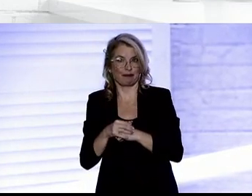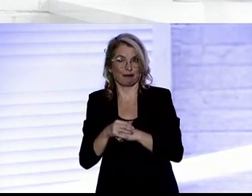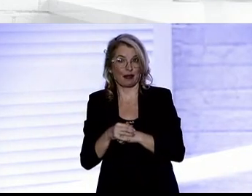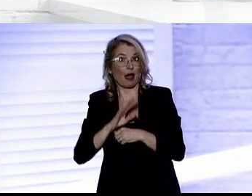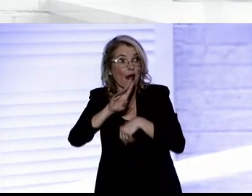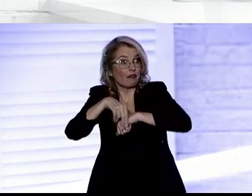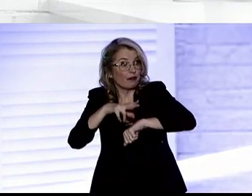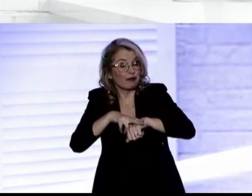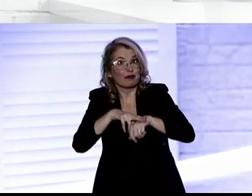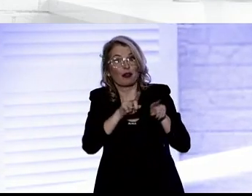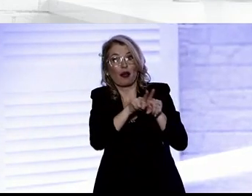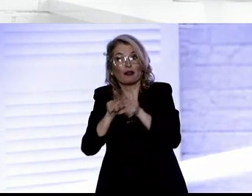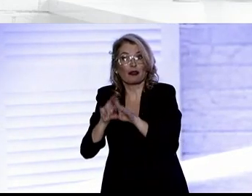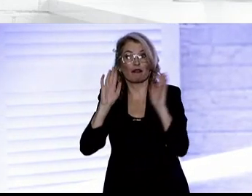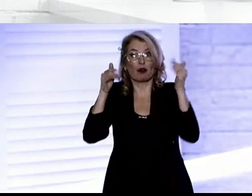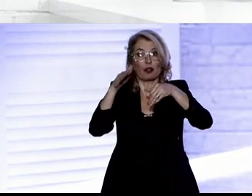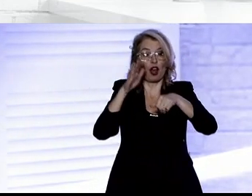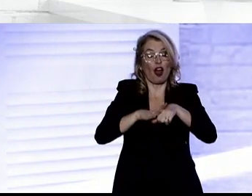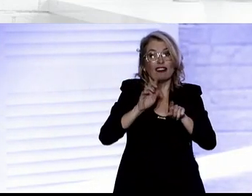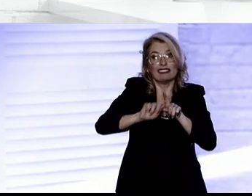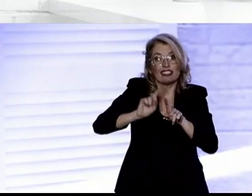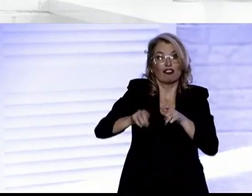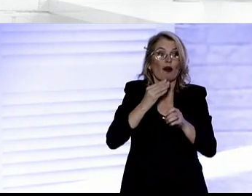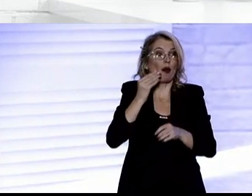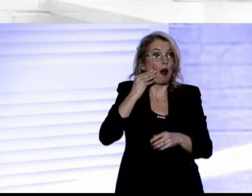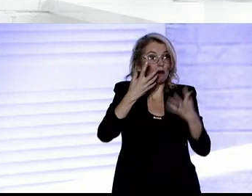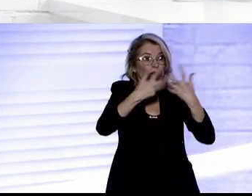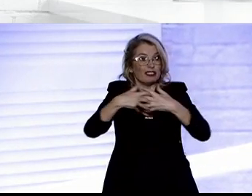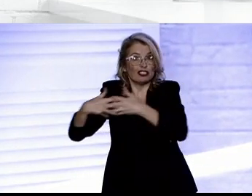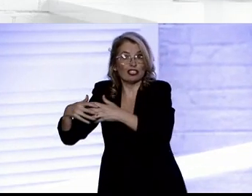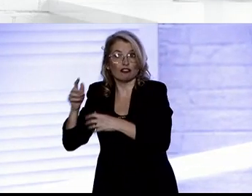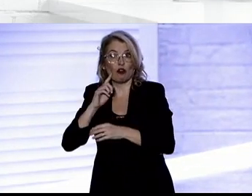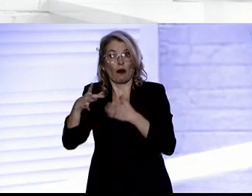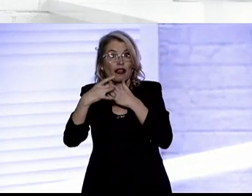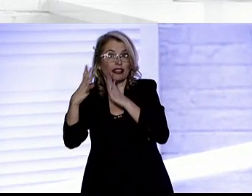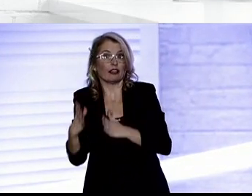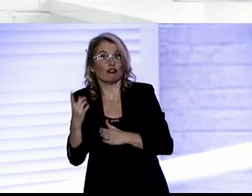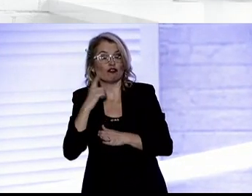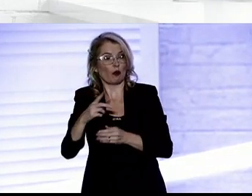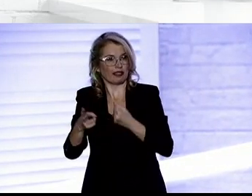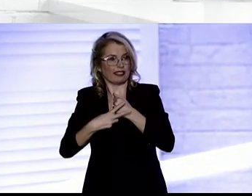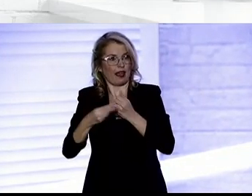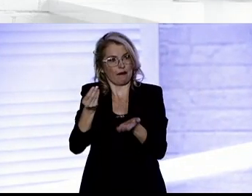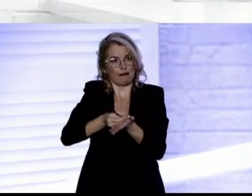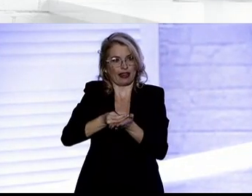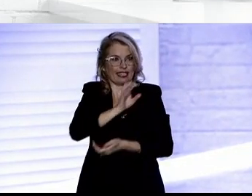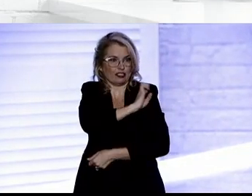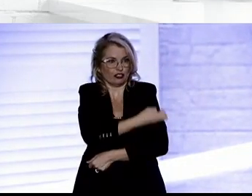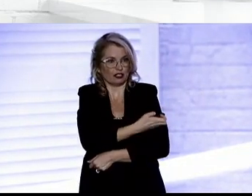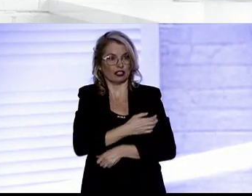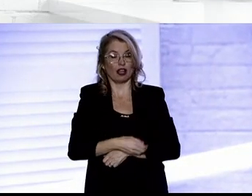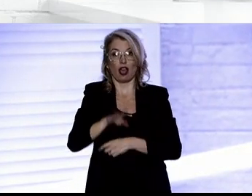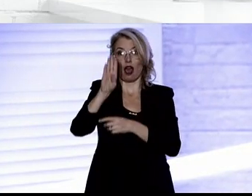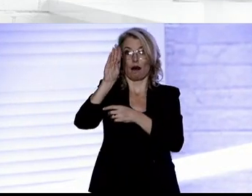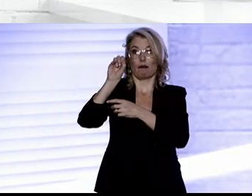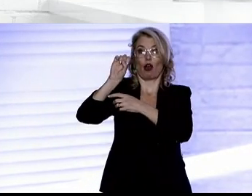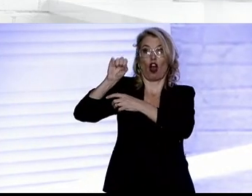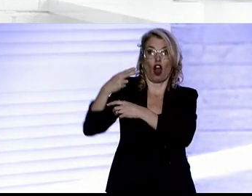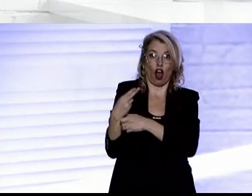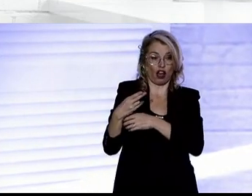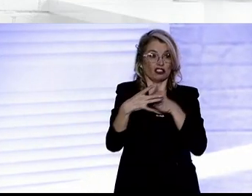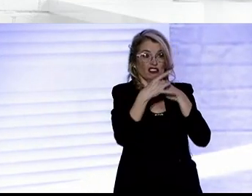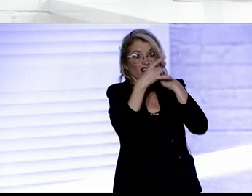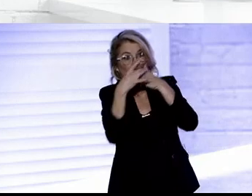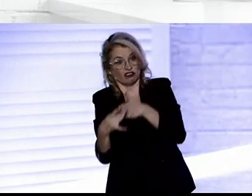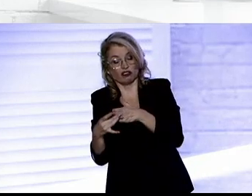course, we're also focusing on appliances as a lever for energy savings. Bosch Home Appliances has been a front-runner